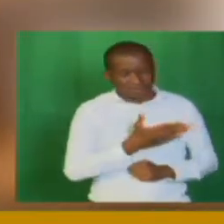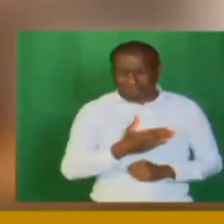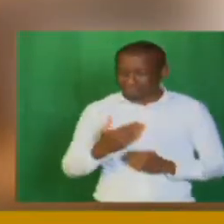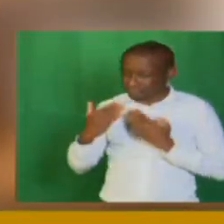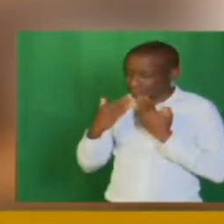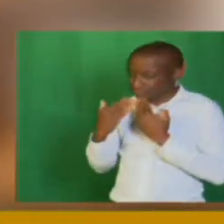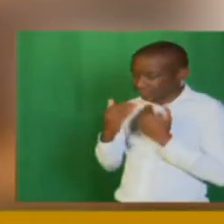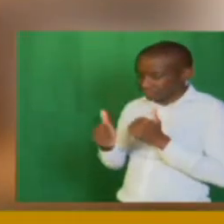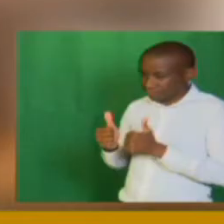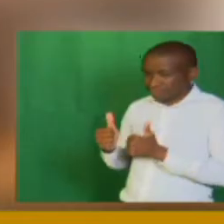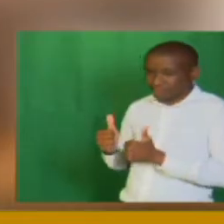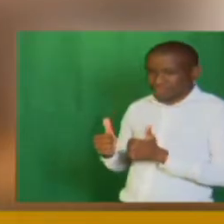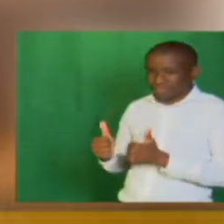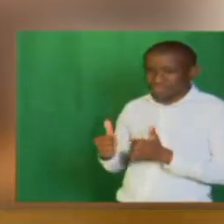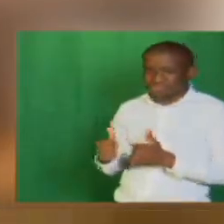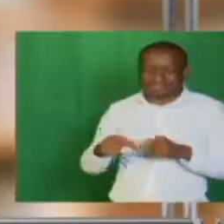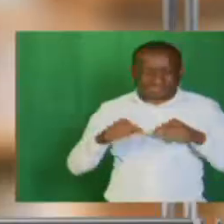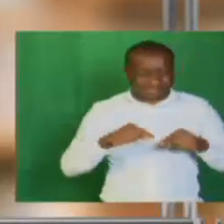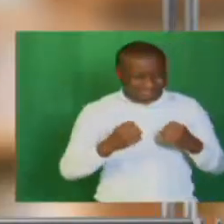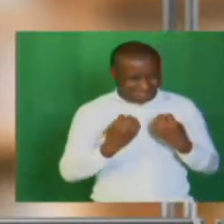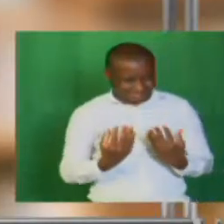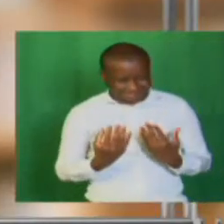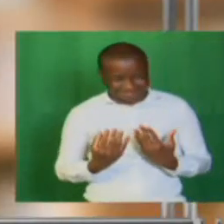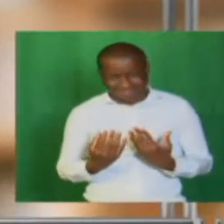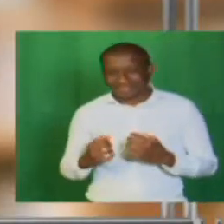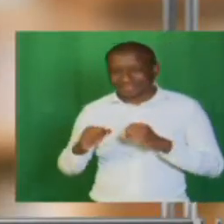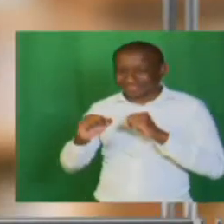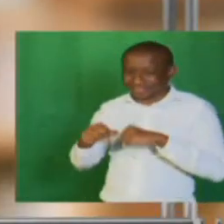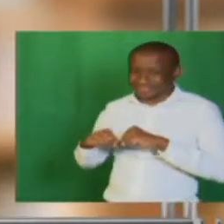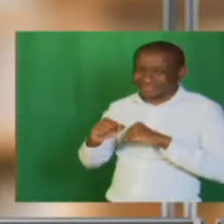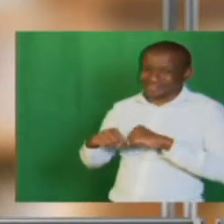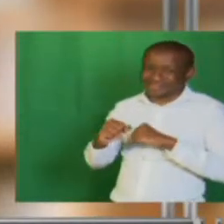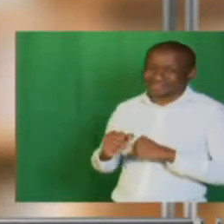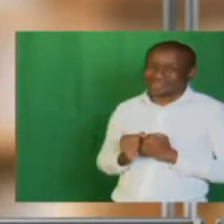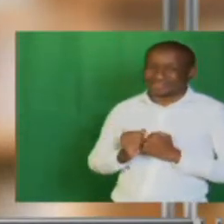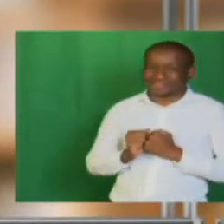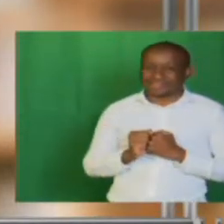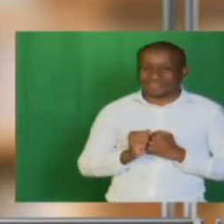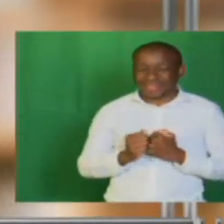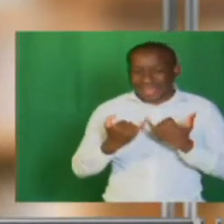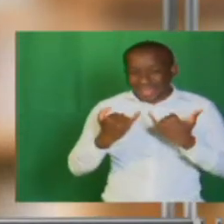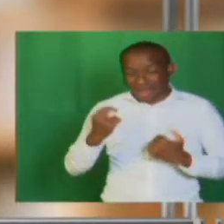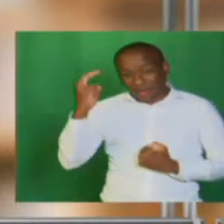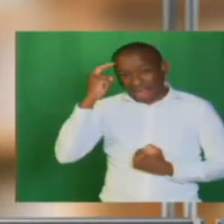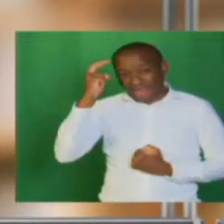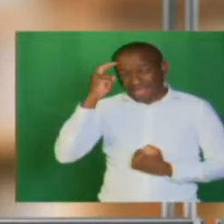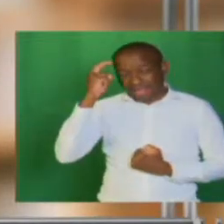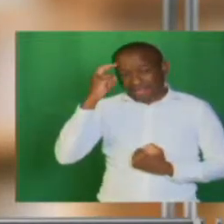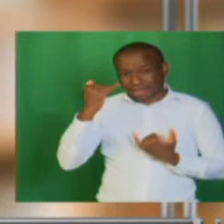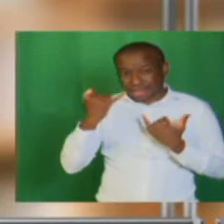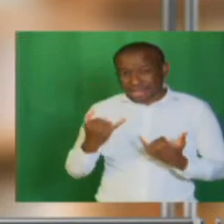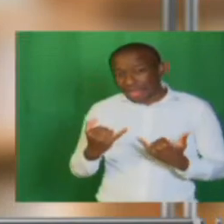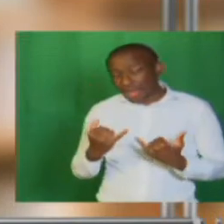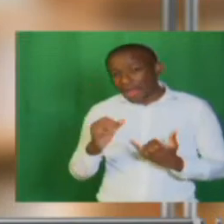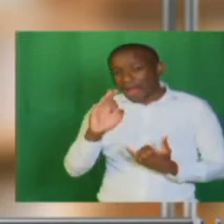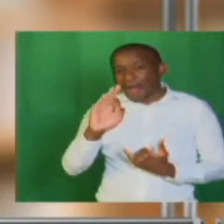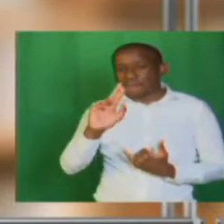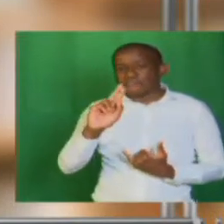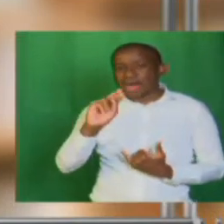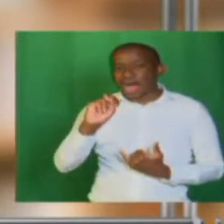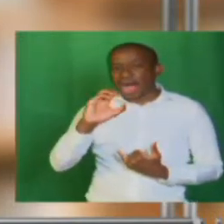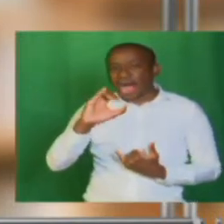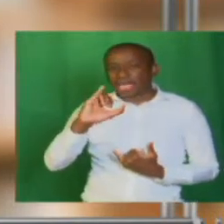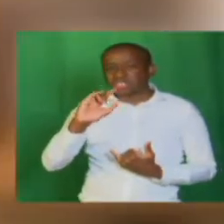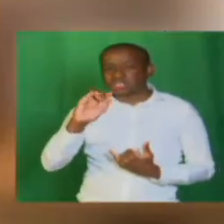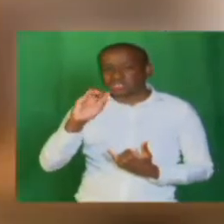much. Today I got your name right, ne? Yes, unlike the last time. Yes. I understand that today we're doing functions.